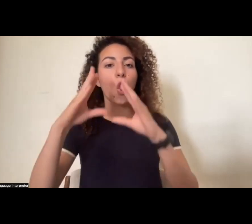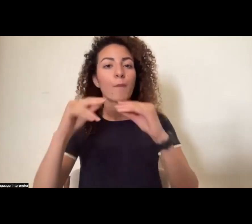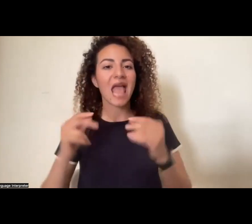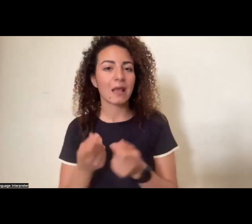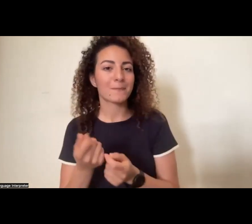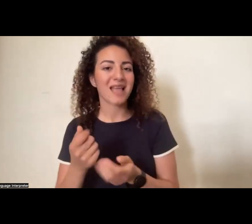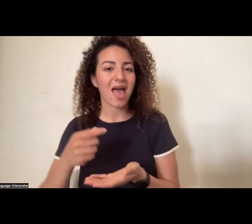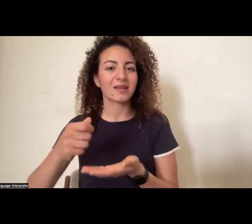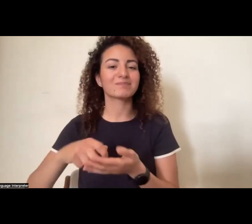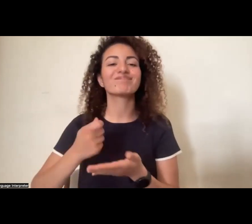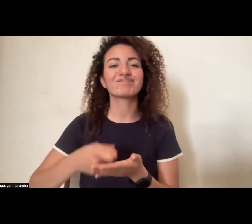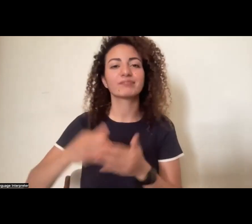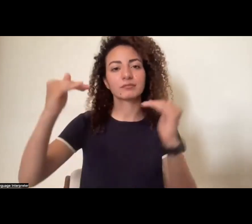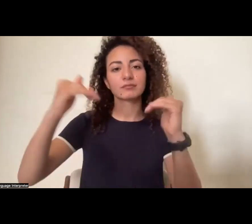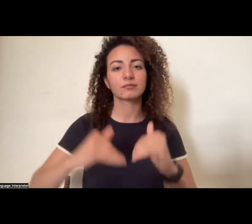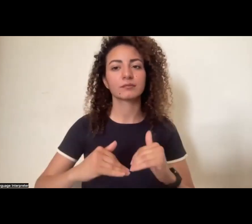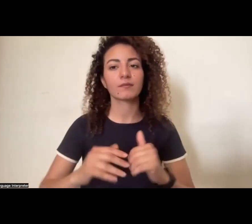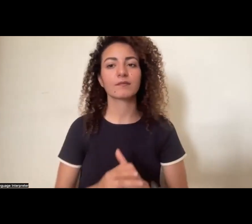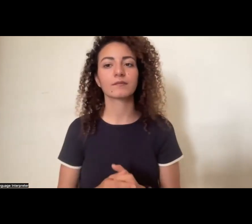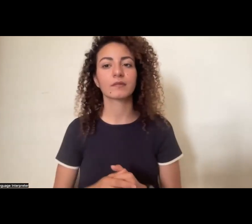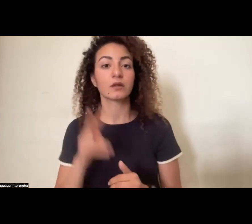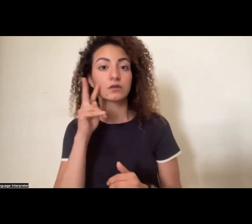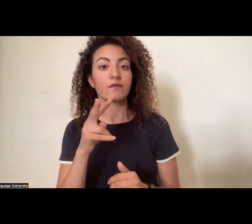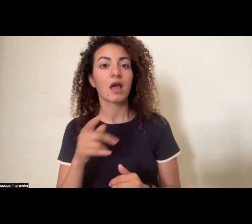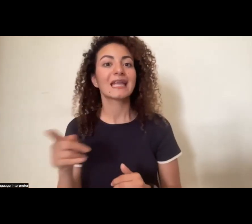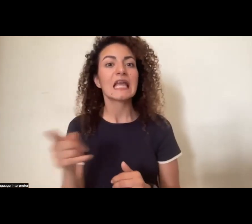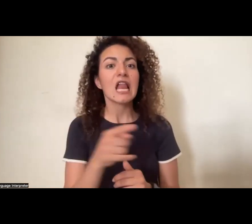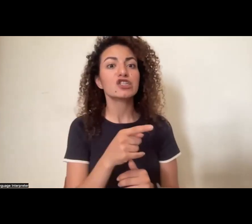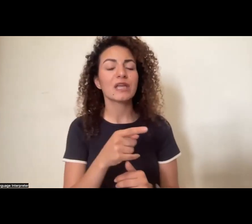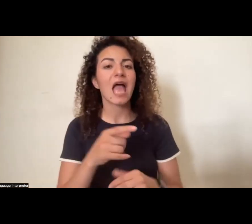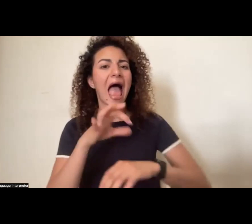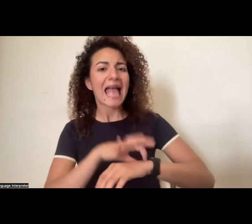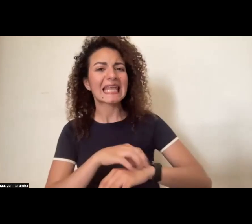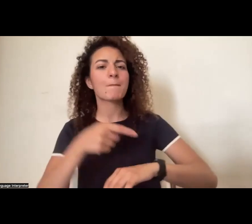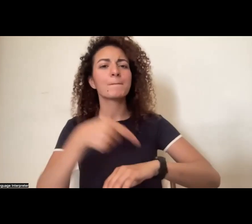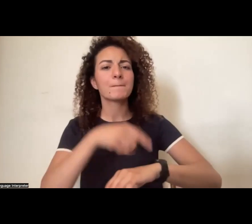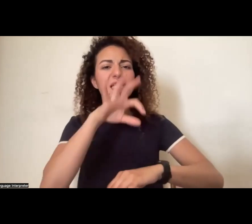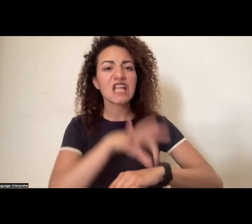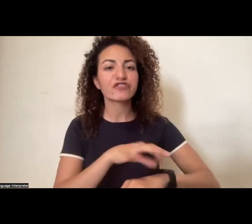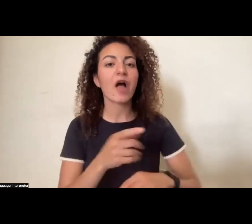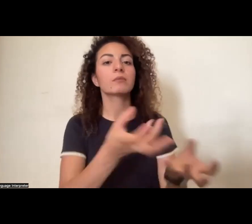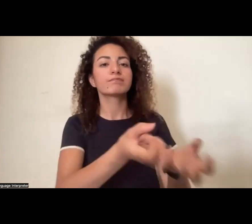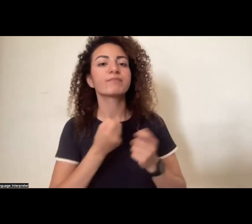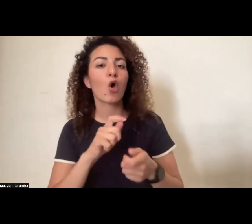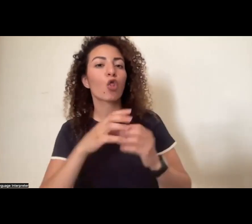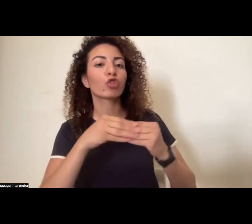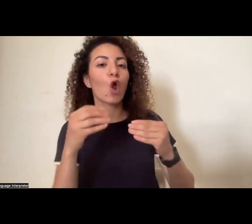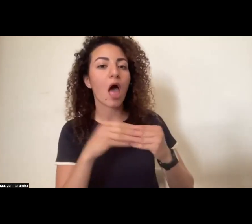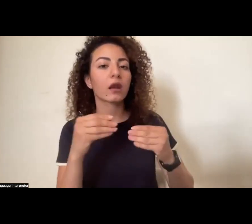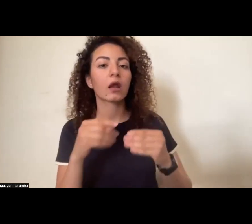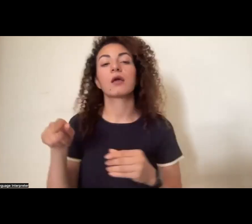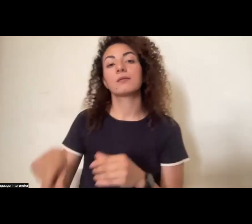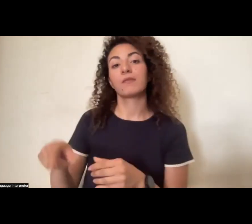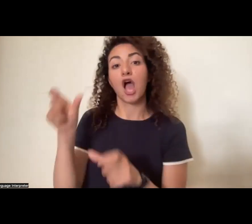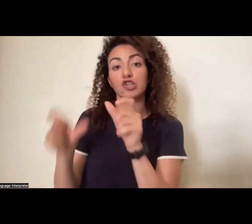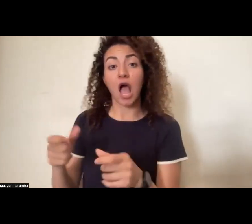at hospitals, at medical centers, are also charged at the real dollar value of the Lebanese lira. So this made things